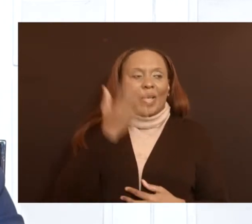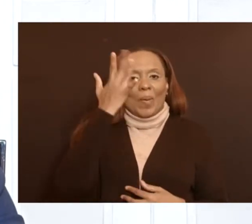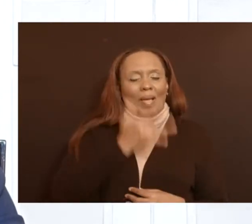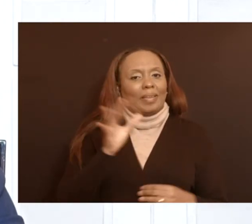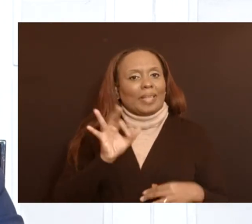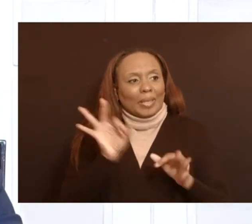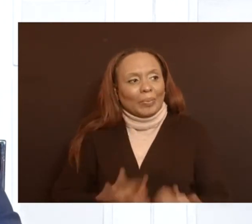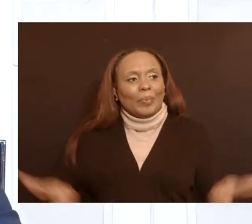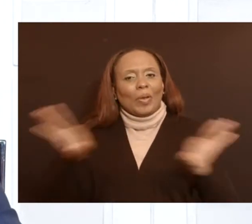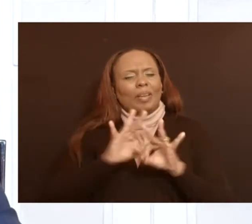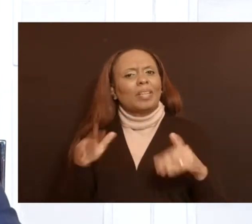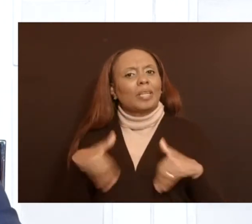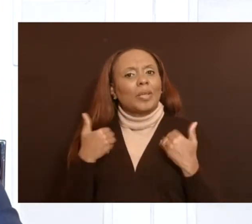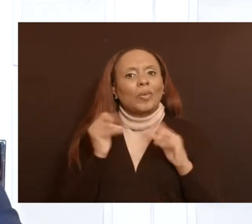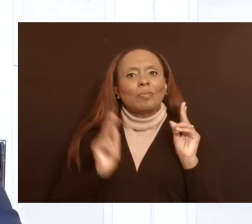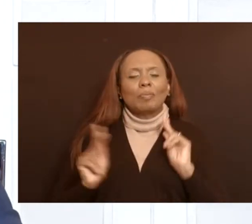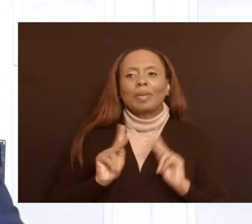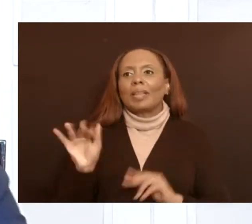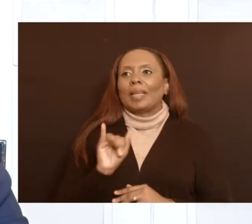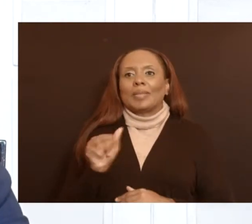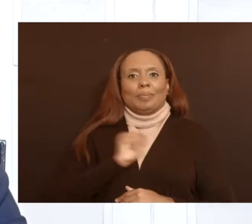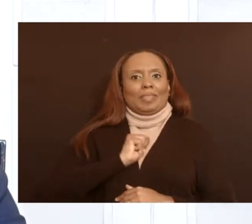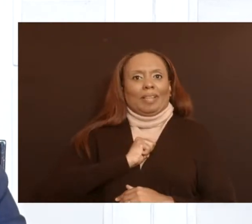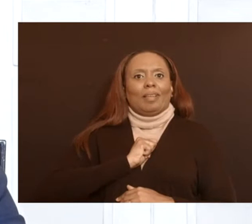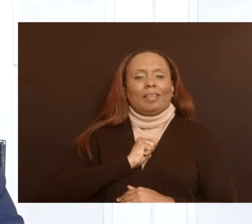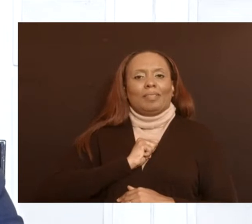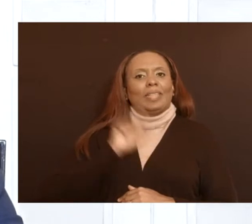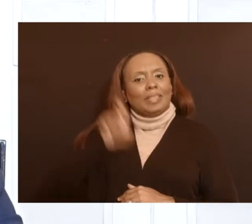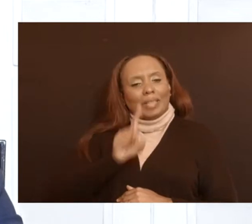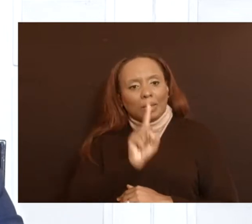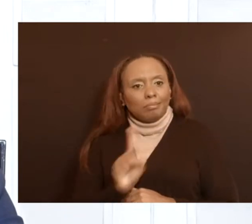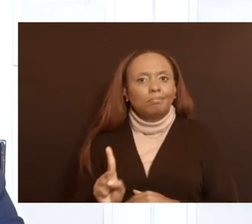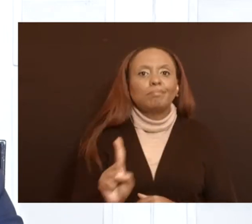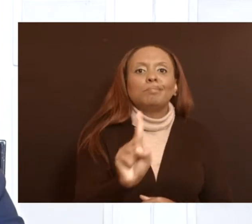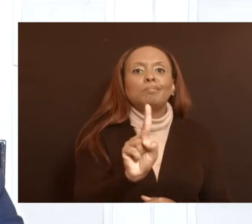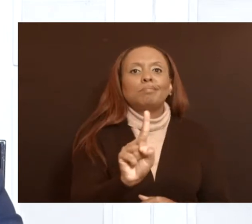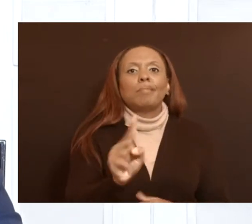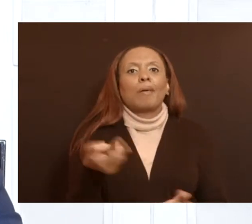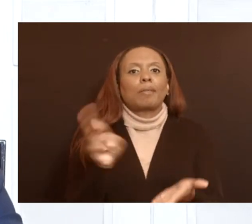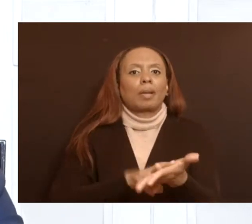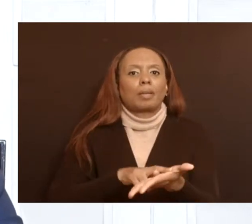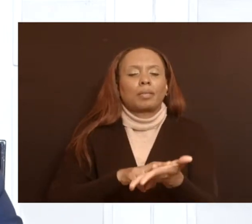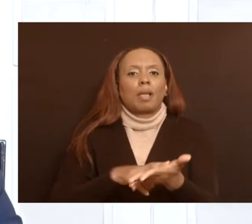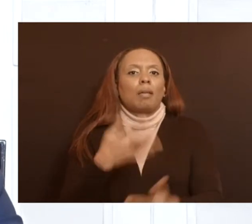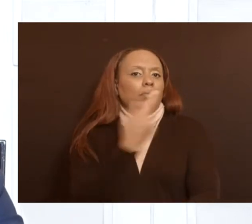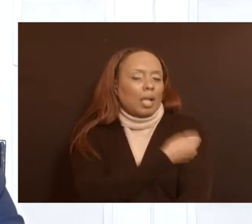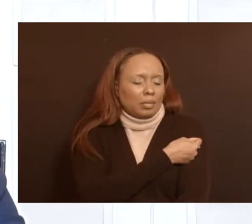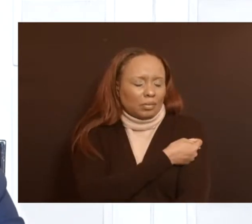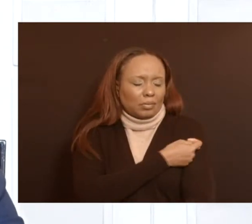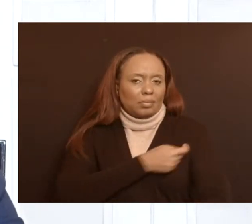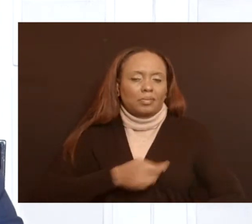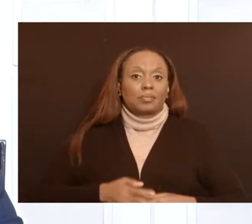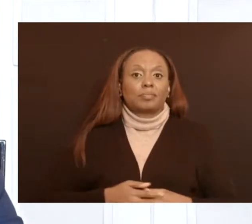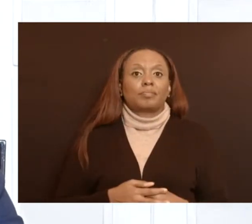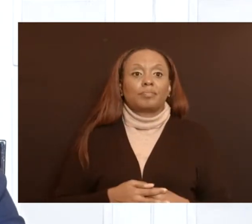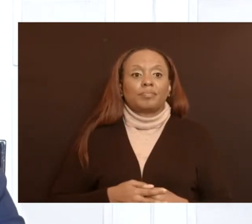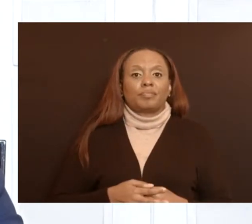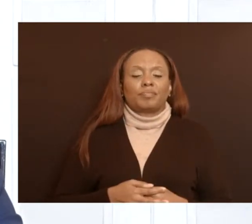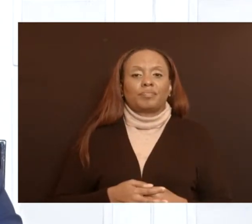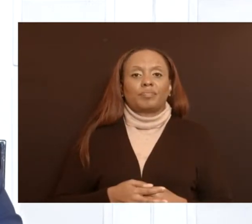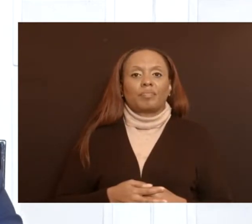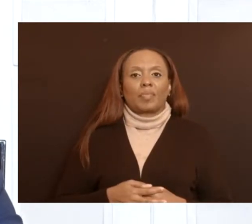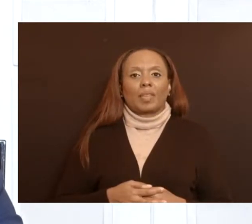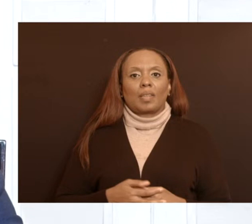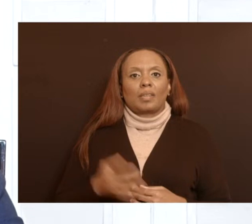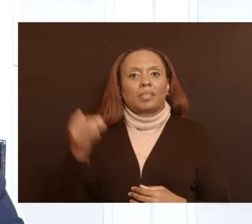I just want to see all young people like myself step out and register and go and get vaccinated, full stop. If you have symptoms, all young